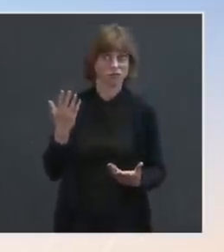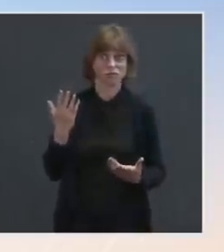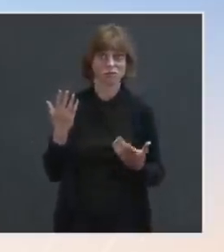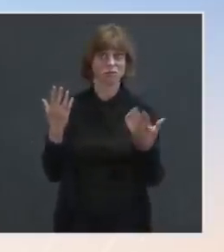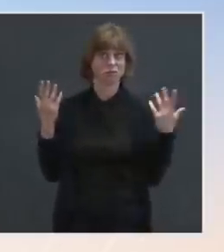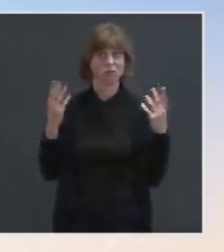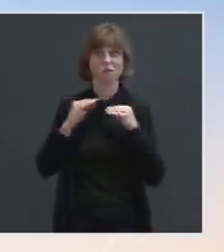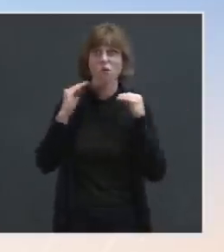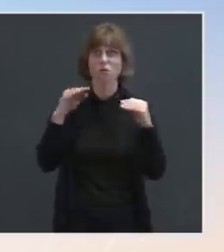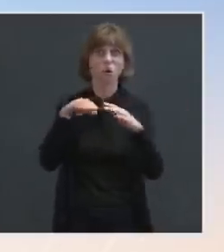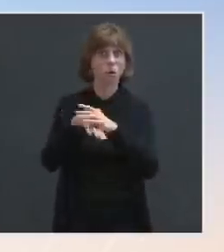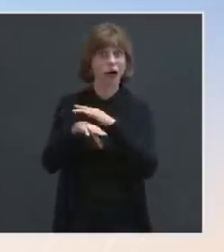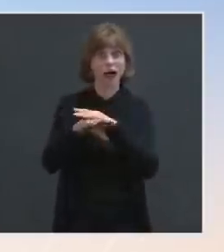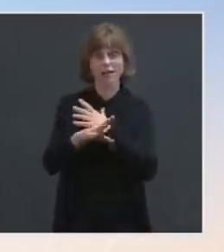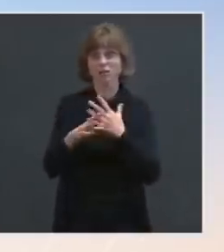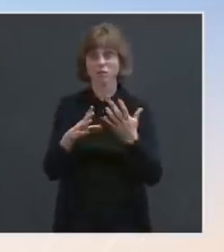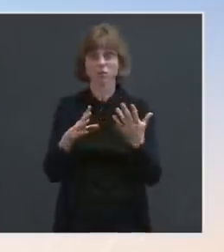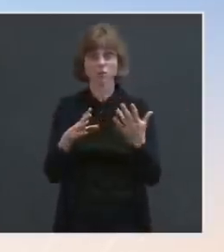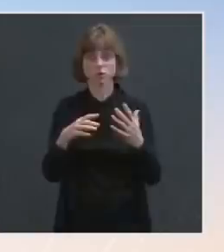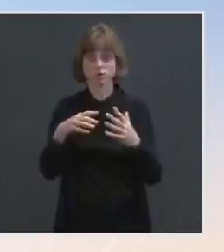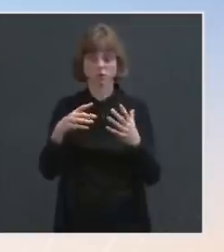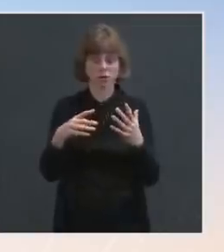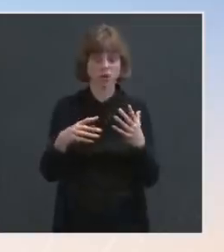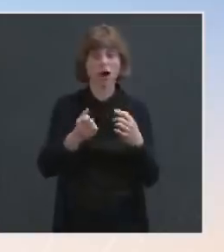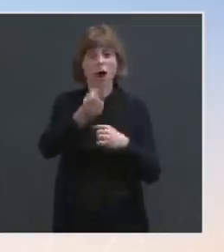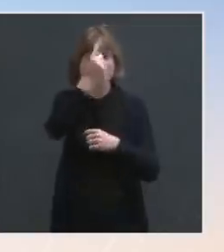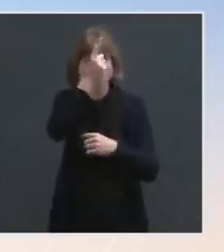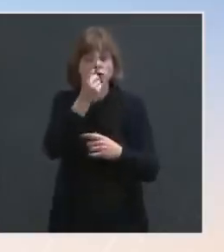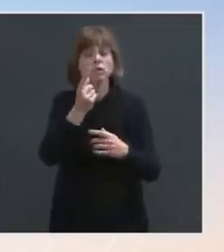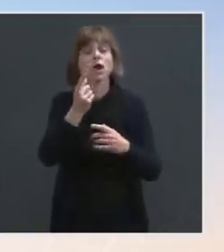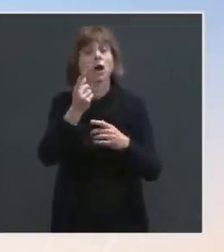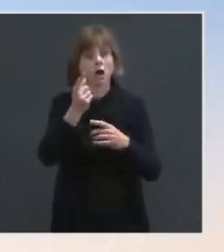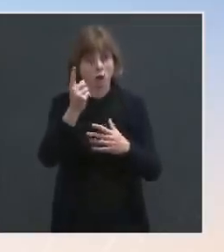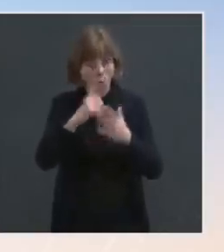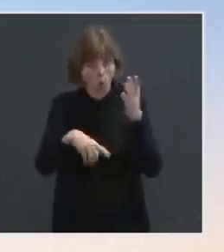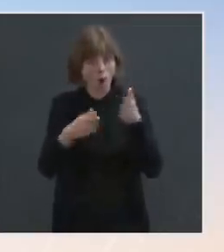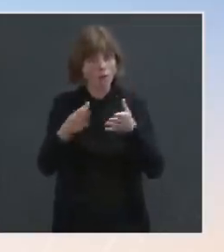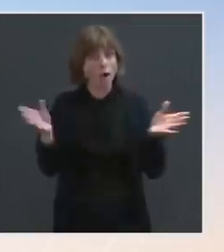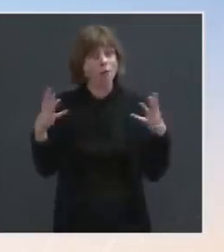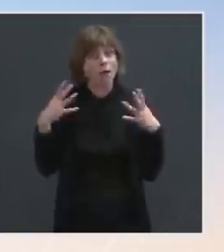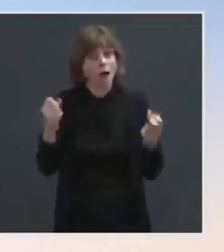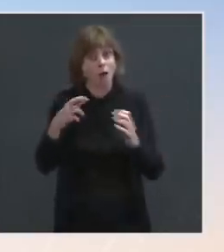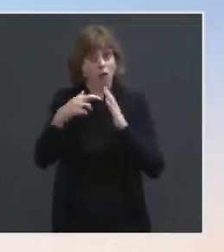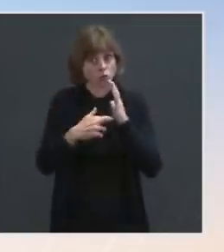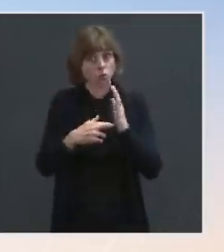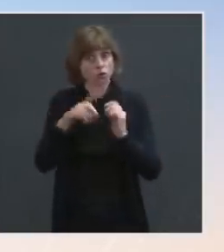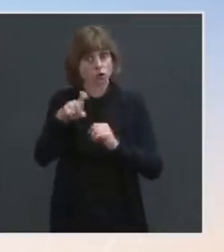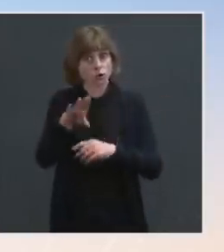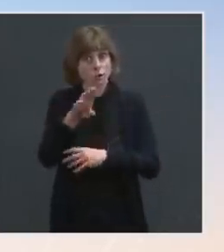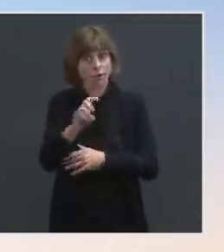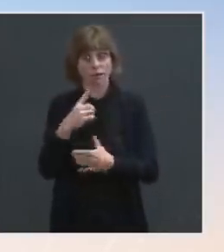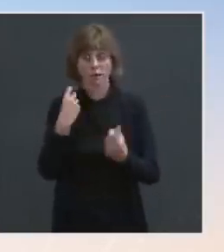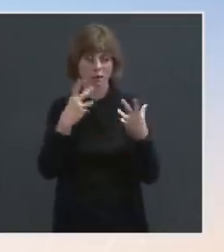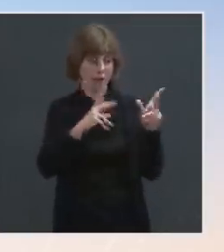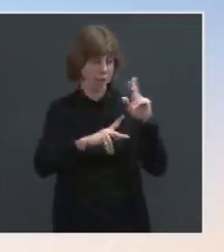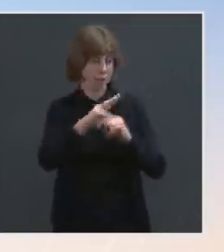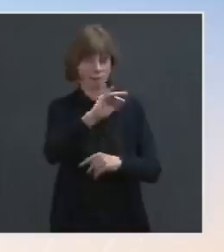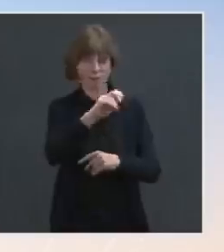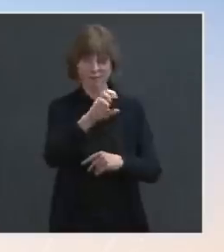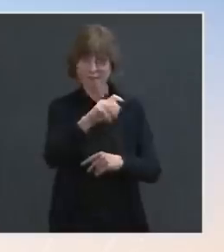to a greater understanding of what the public health guidelines should look like. And those include many, many people in Mississippi, in